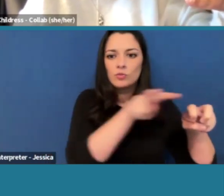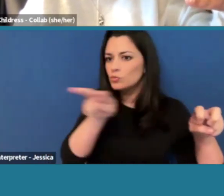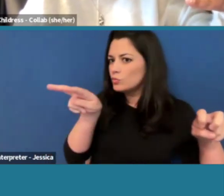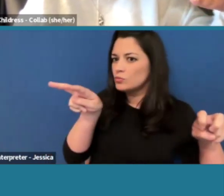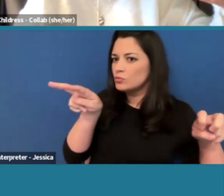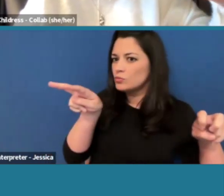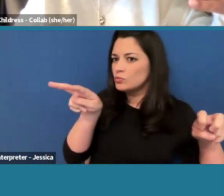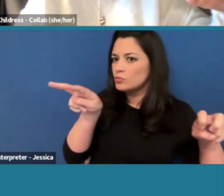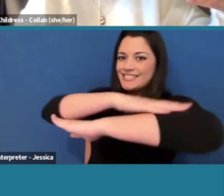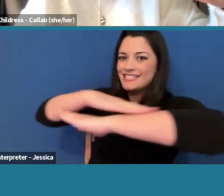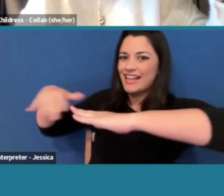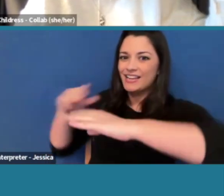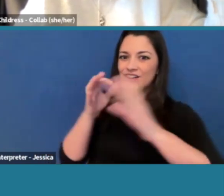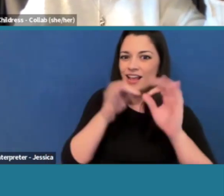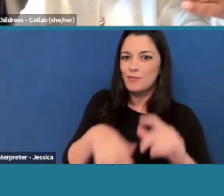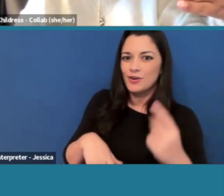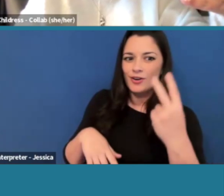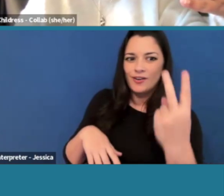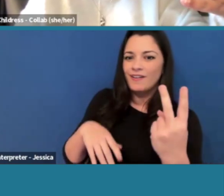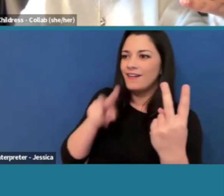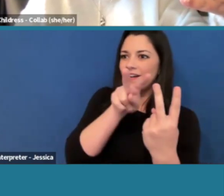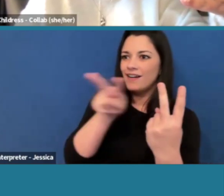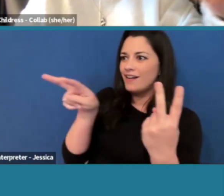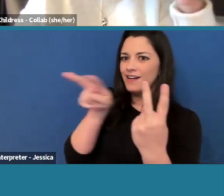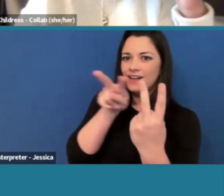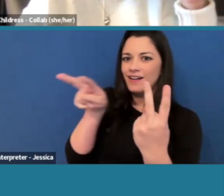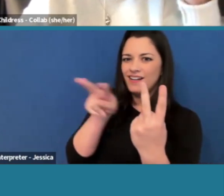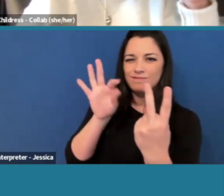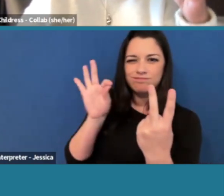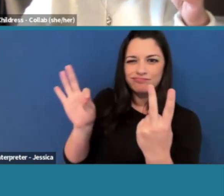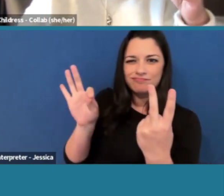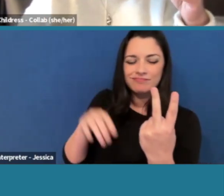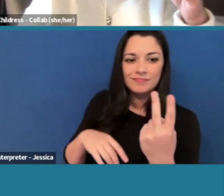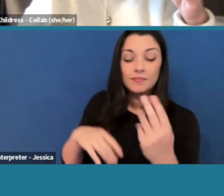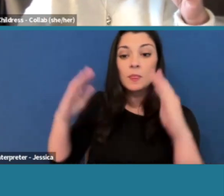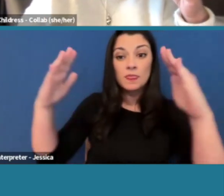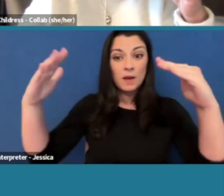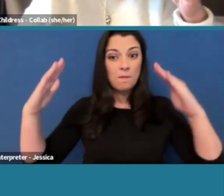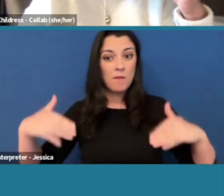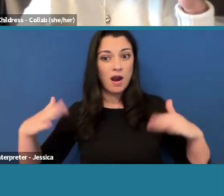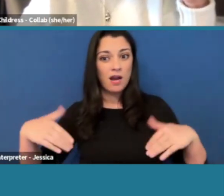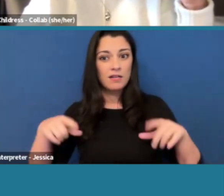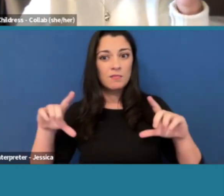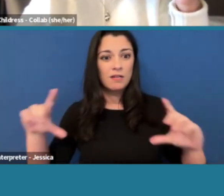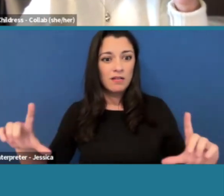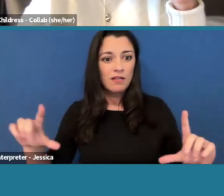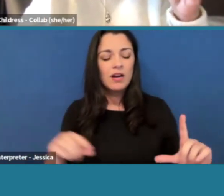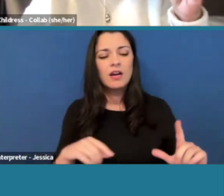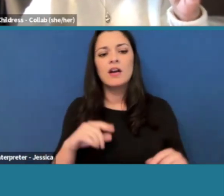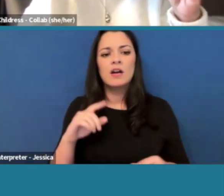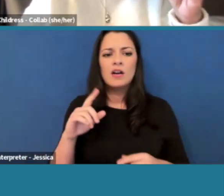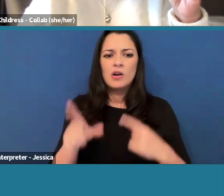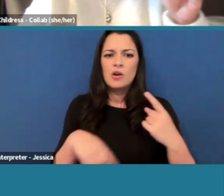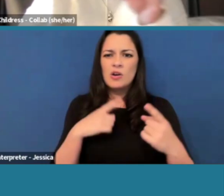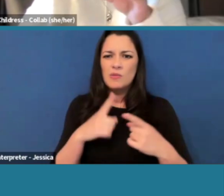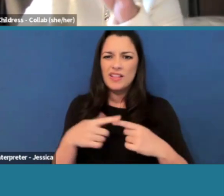interpreter in action on the stage in direct line of sight. Now, the bottom half shows that when the